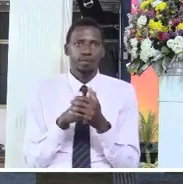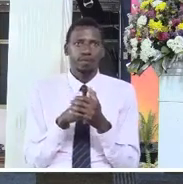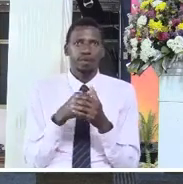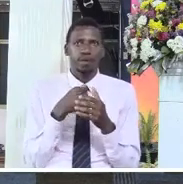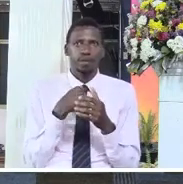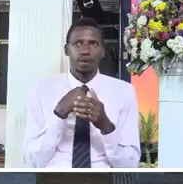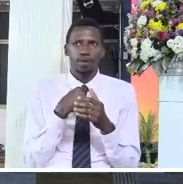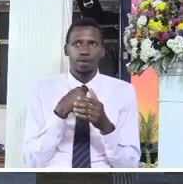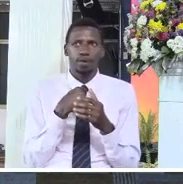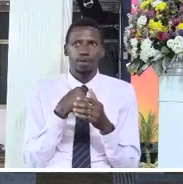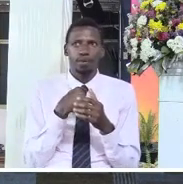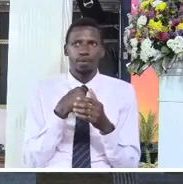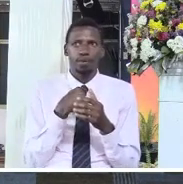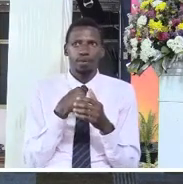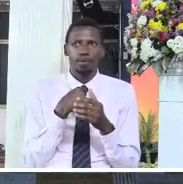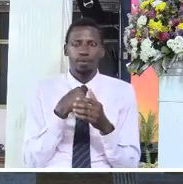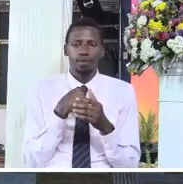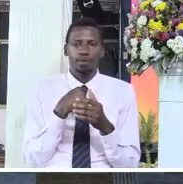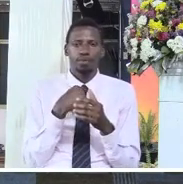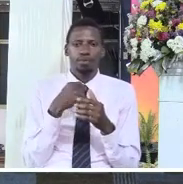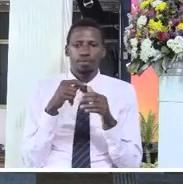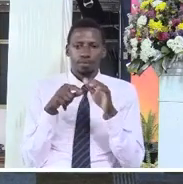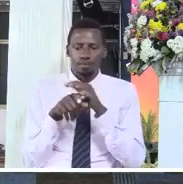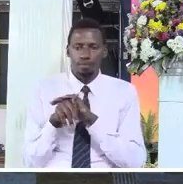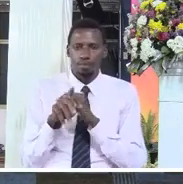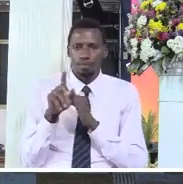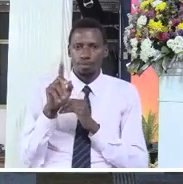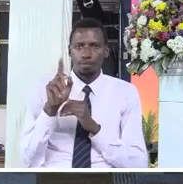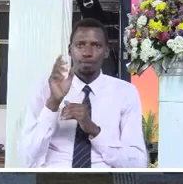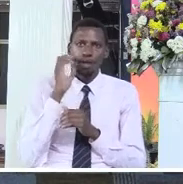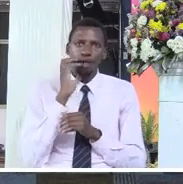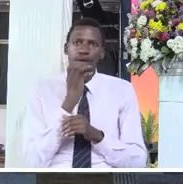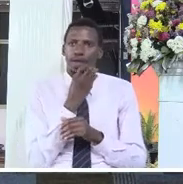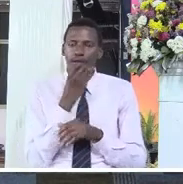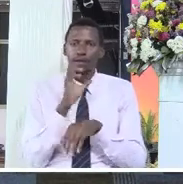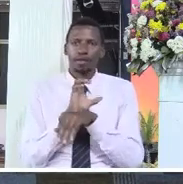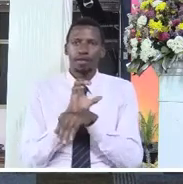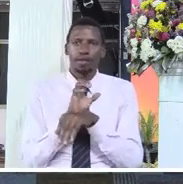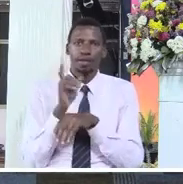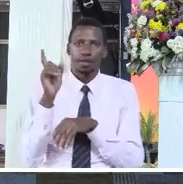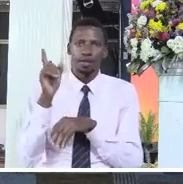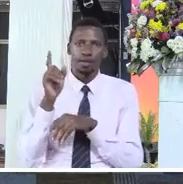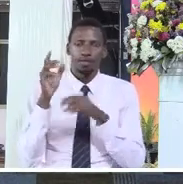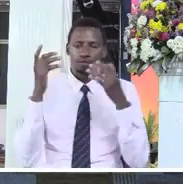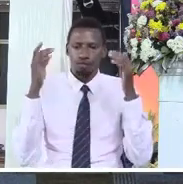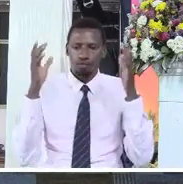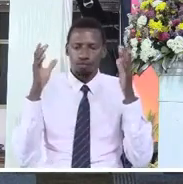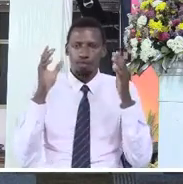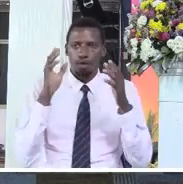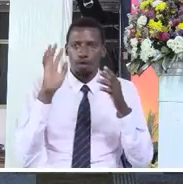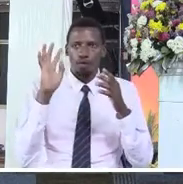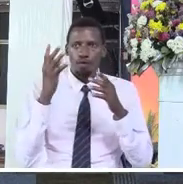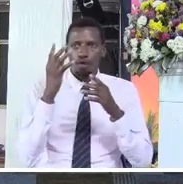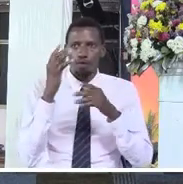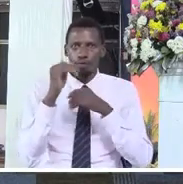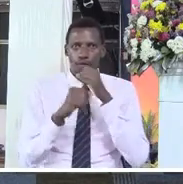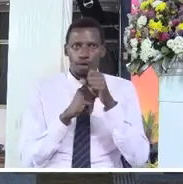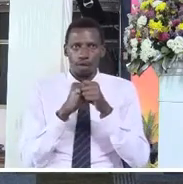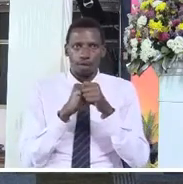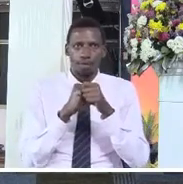attended Kenyatta Church, that is a medical school church. They celebrated the anniversary, 4th year anniversary on